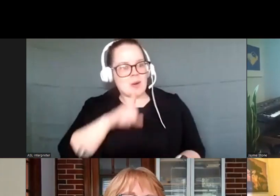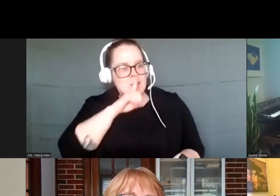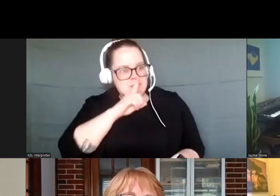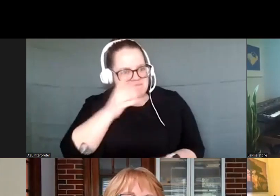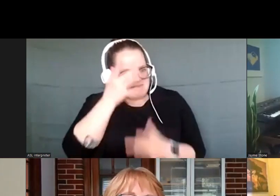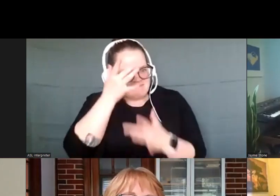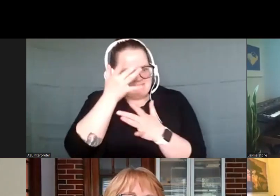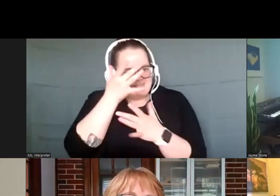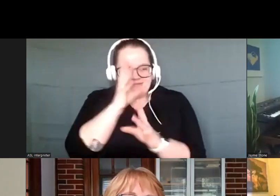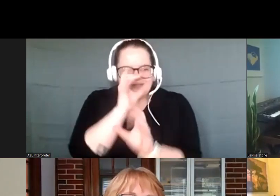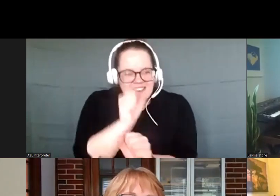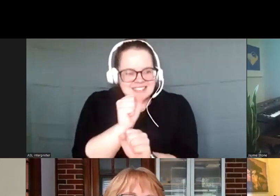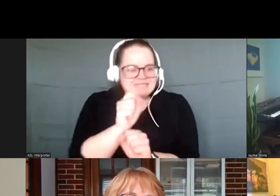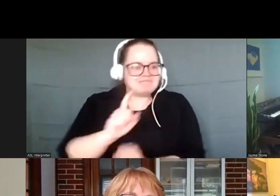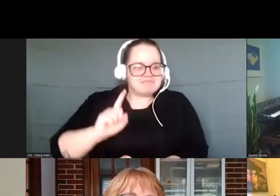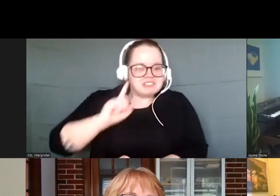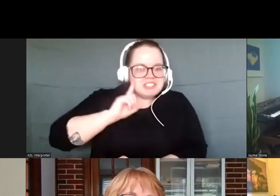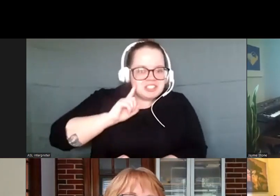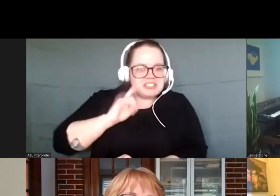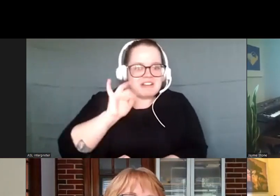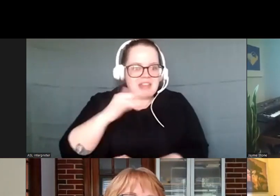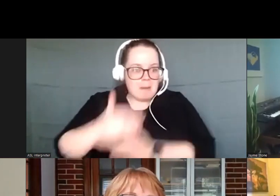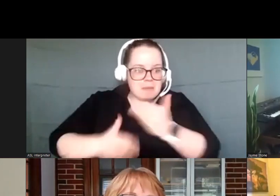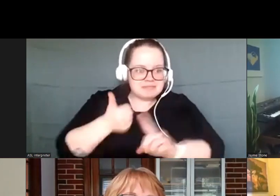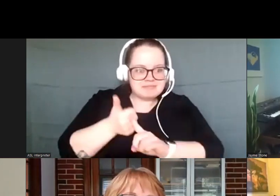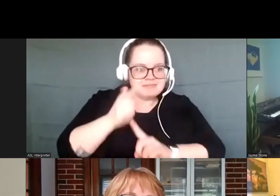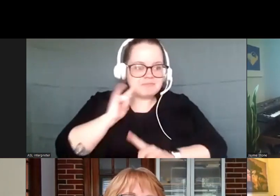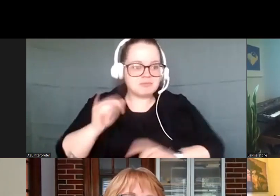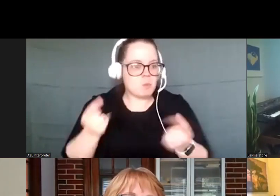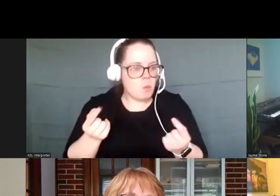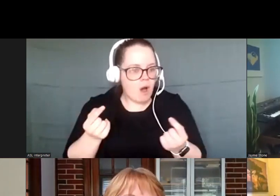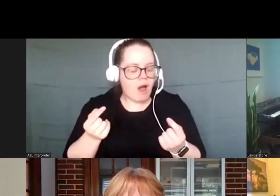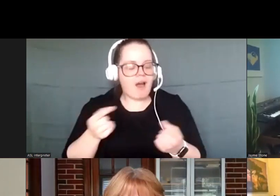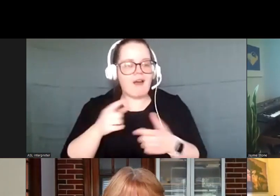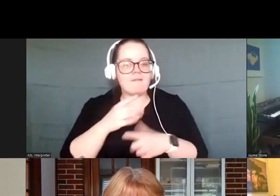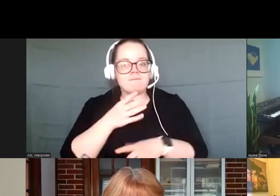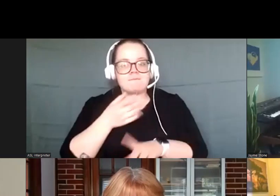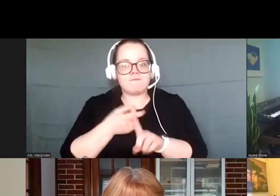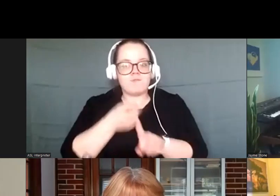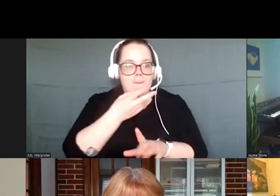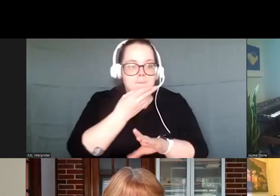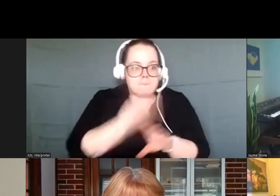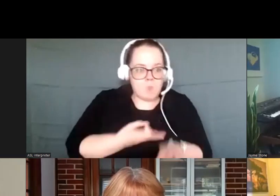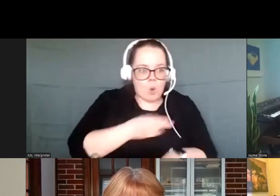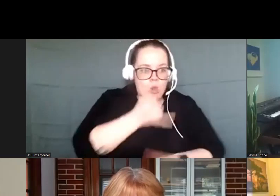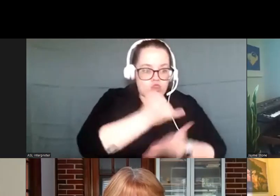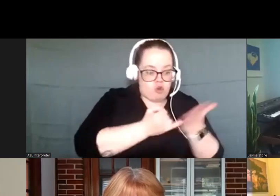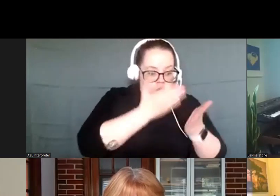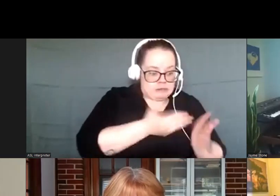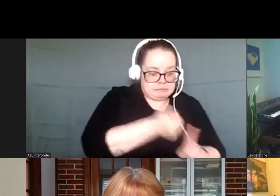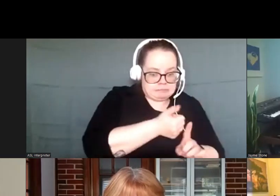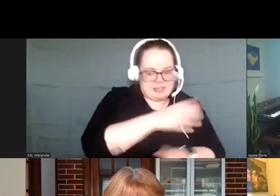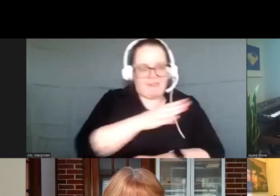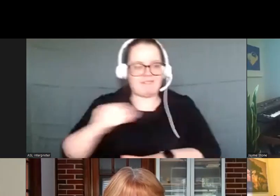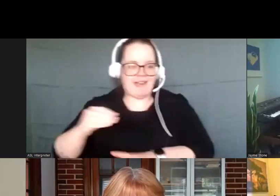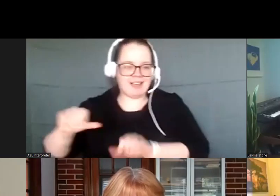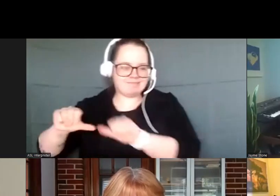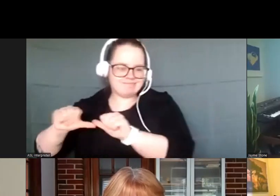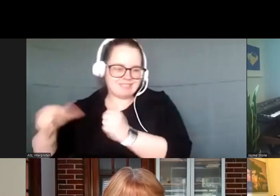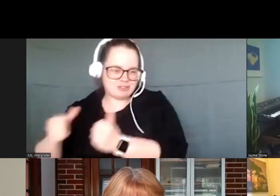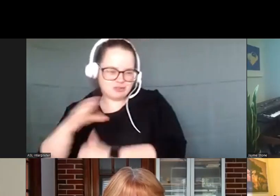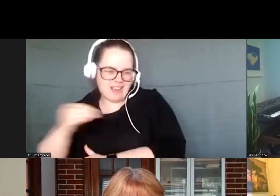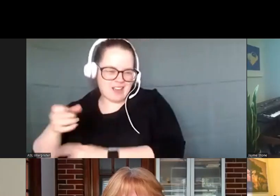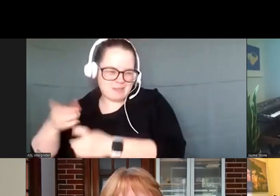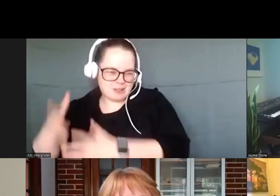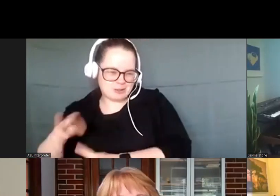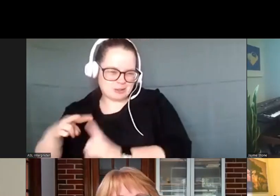that process looks like from an artist's and an agent and manager's perspective. And